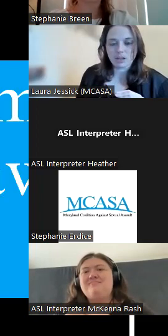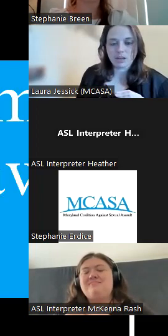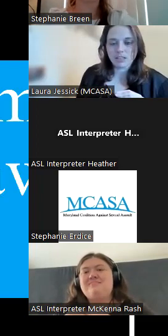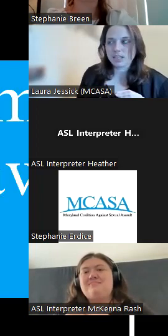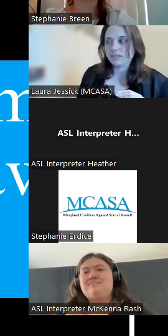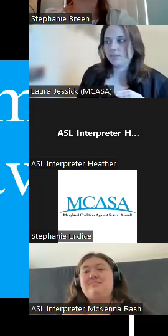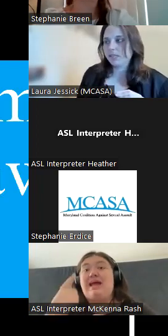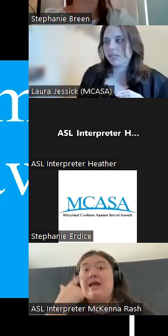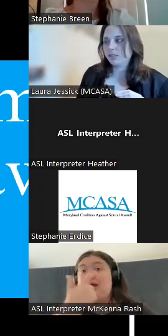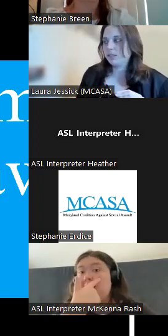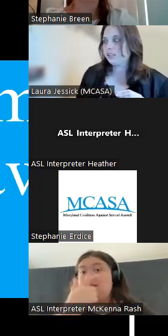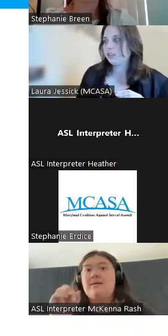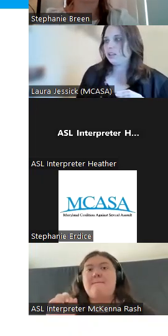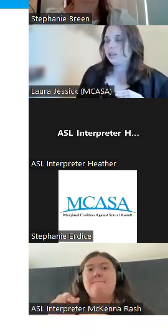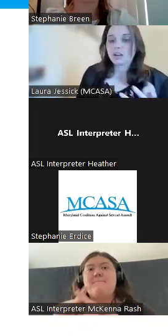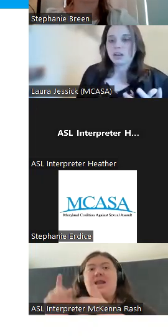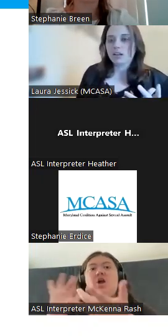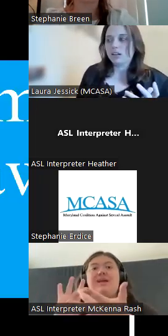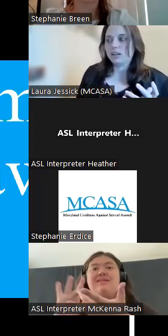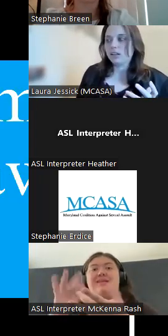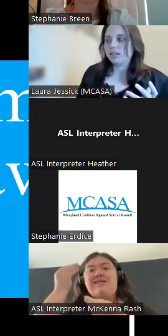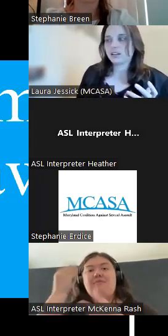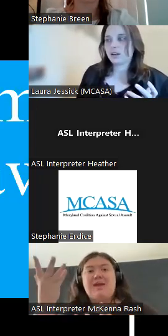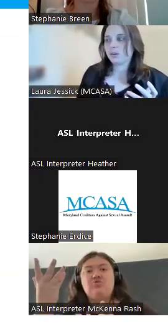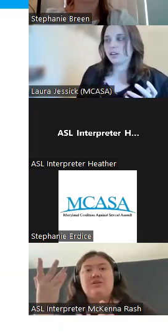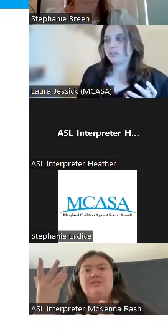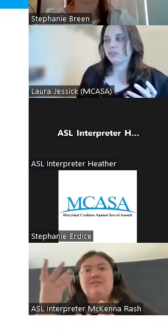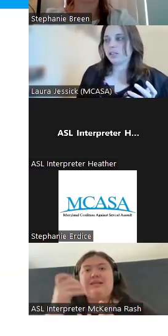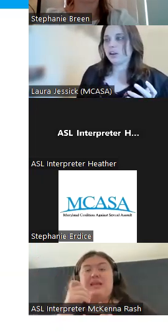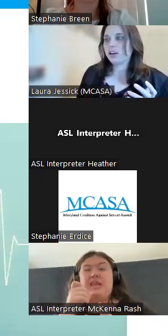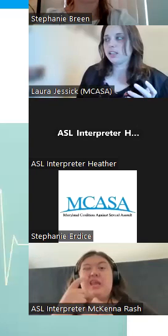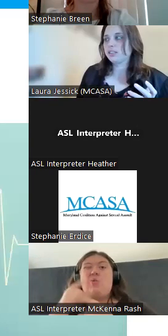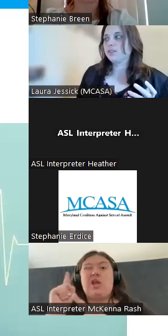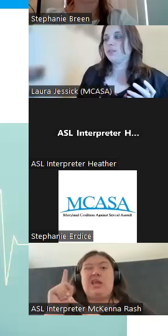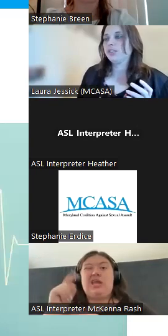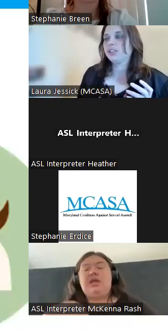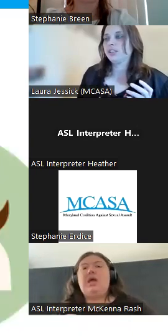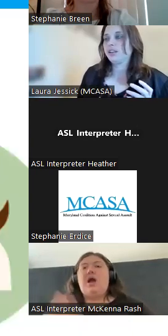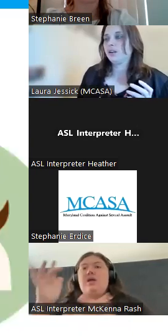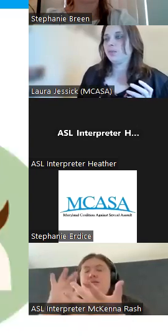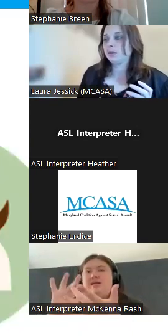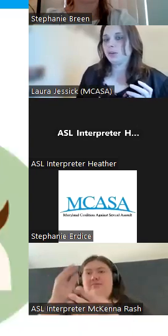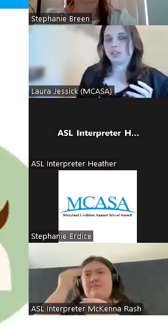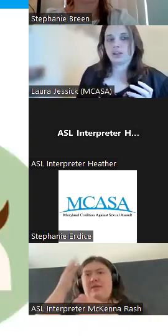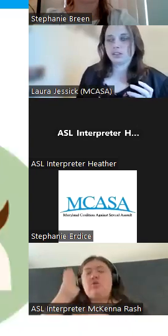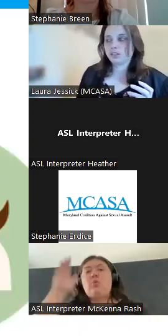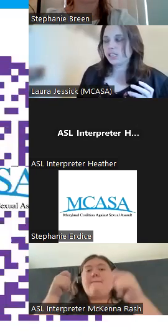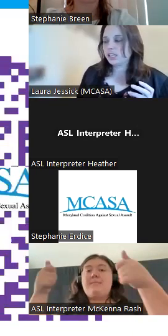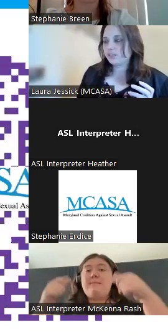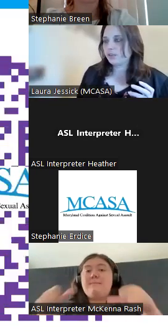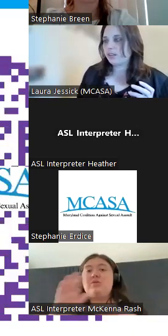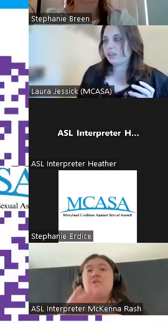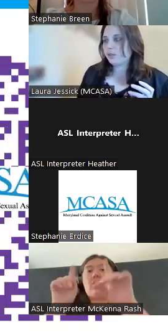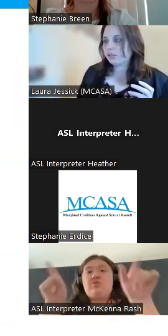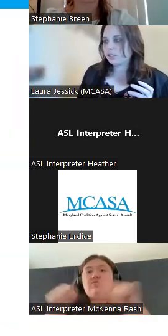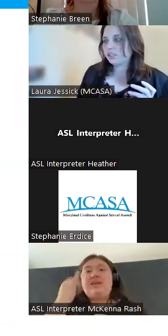eyes, but our contact information, it's not working for me. Our contact information will be posted on the screen